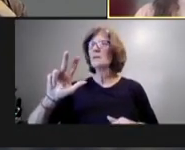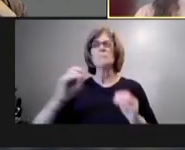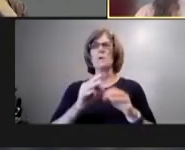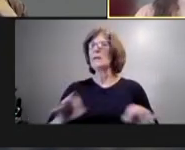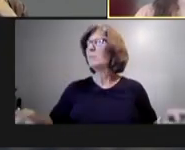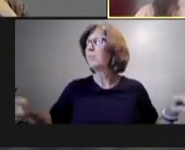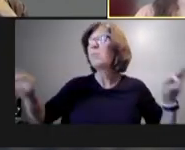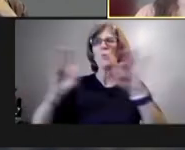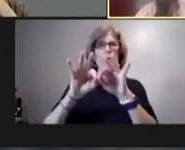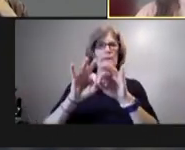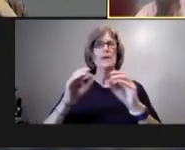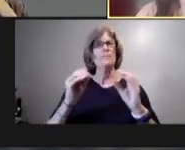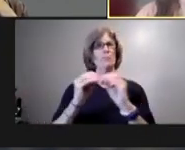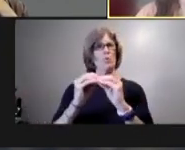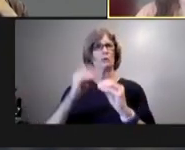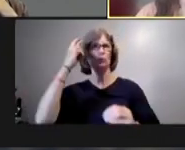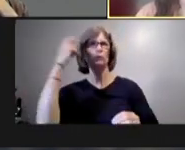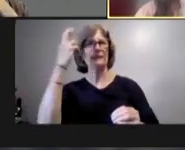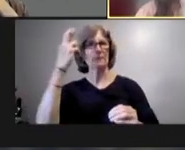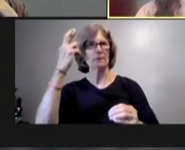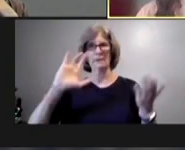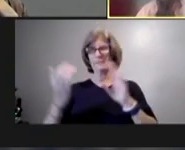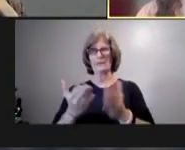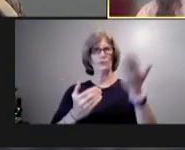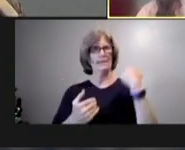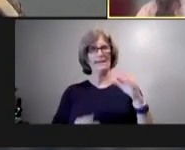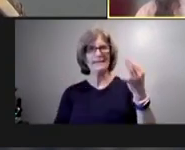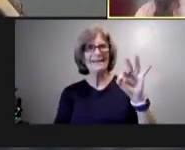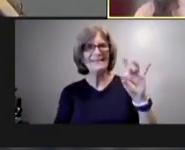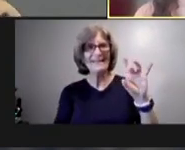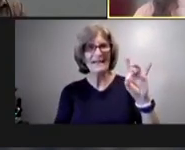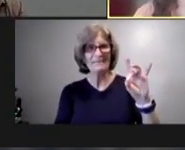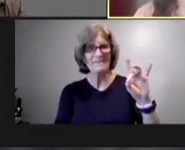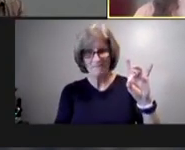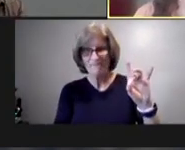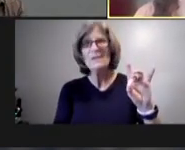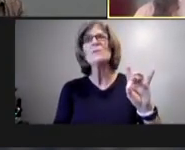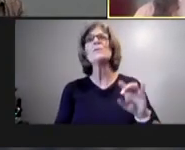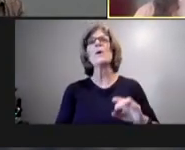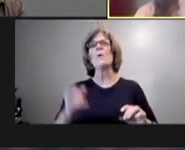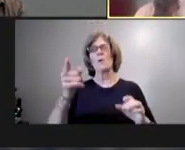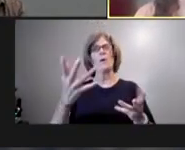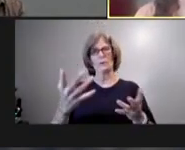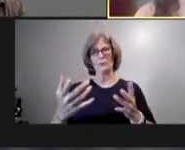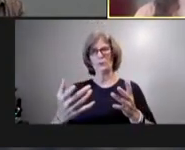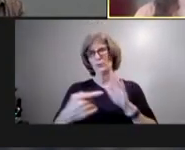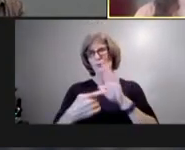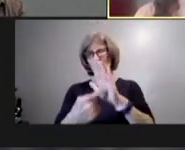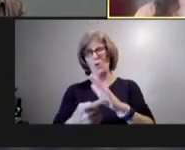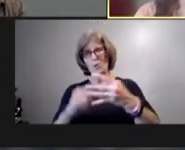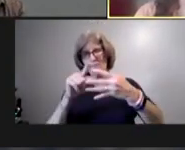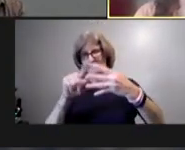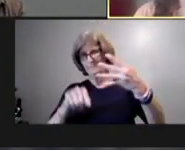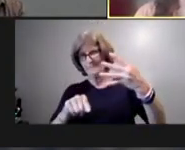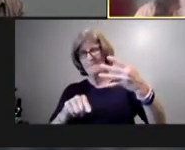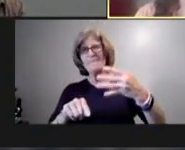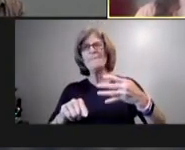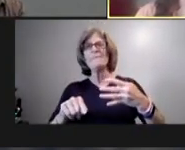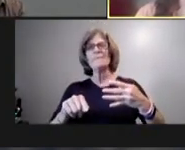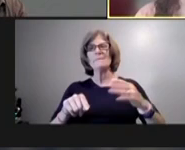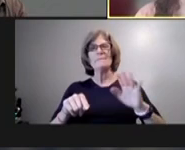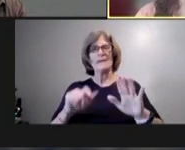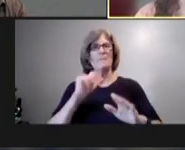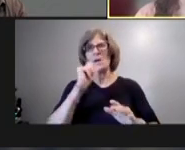in 1988. So to open up the discussion points, and I'll just give an example or two, and I won't